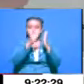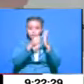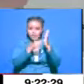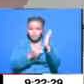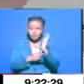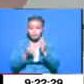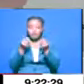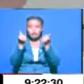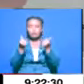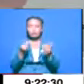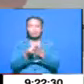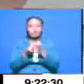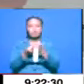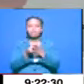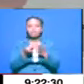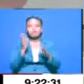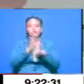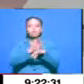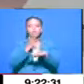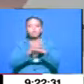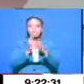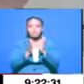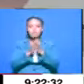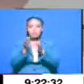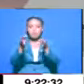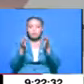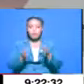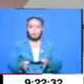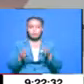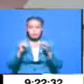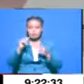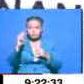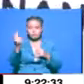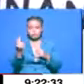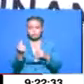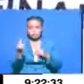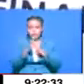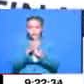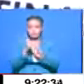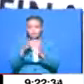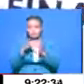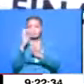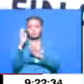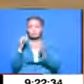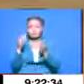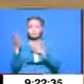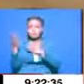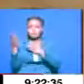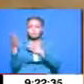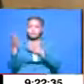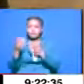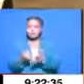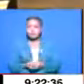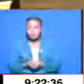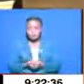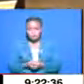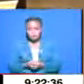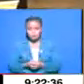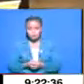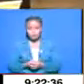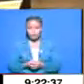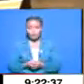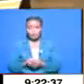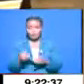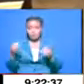and terrorism in financing in Kenya. Timothy Kipnusu reports. Lack of full cooperation between